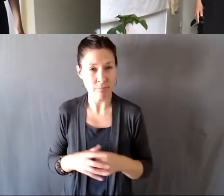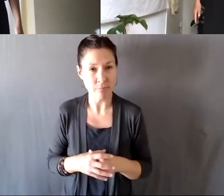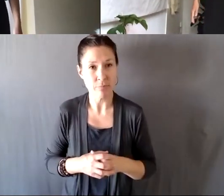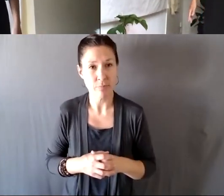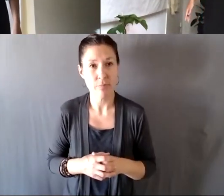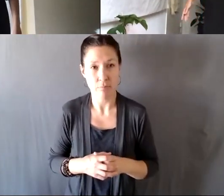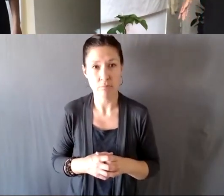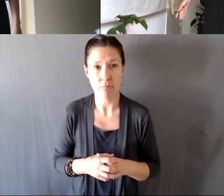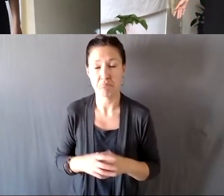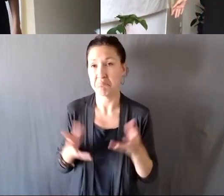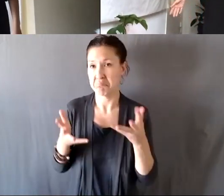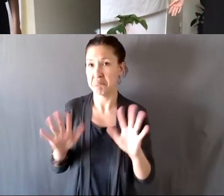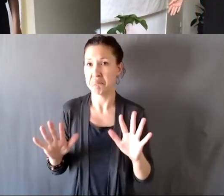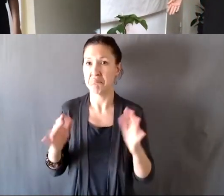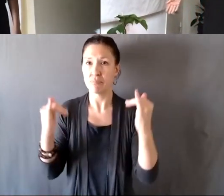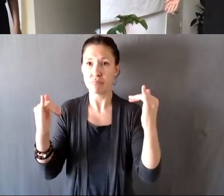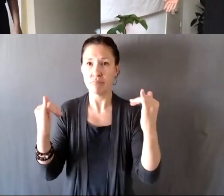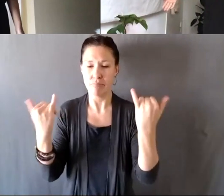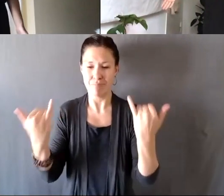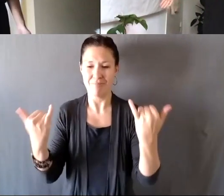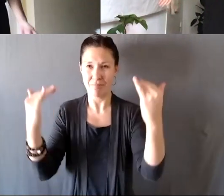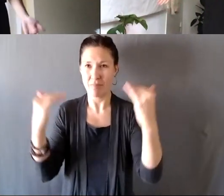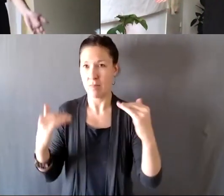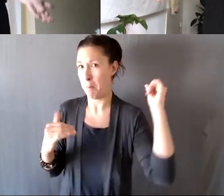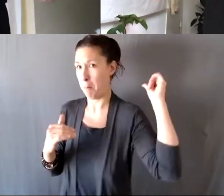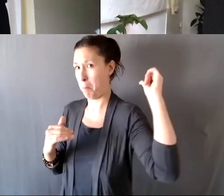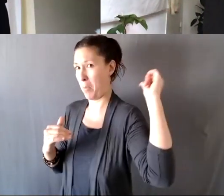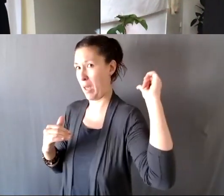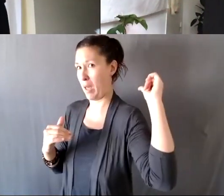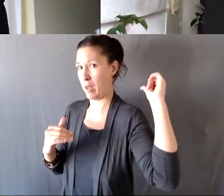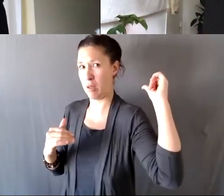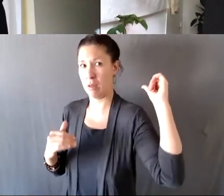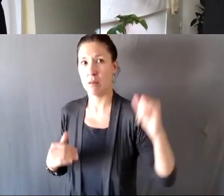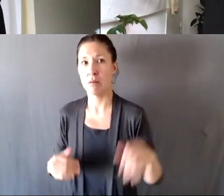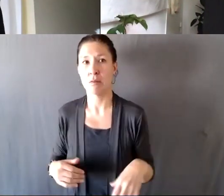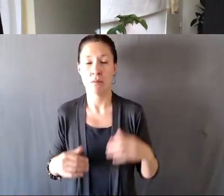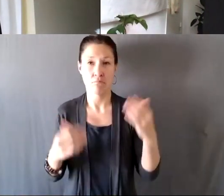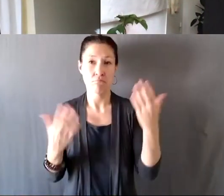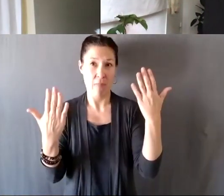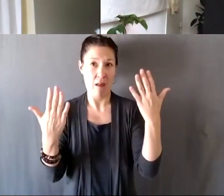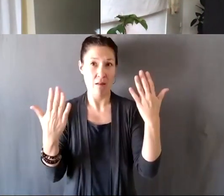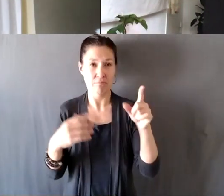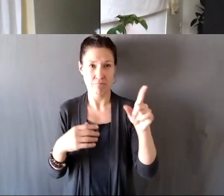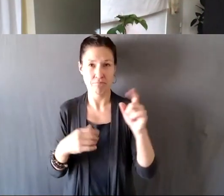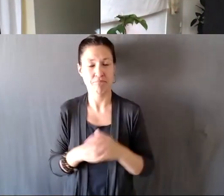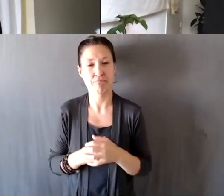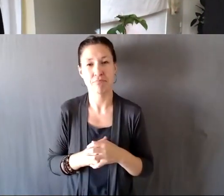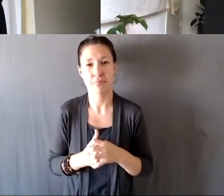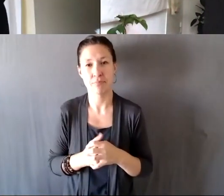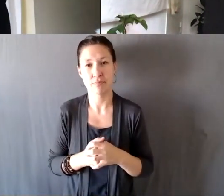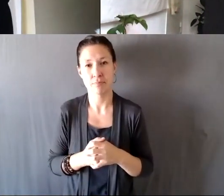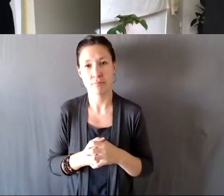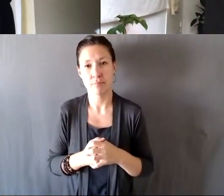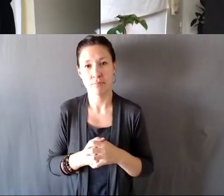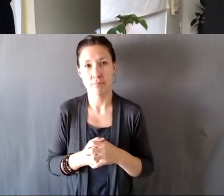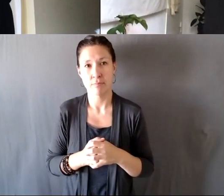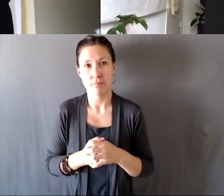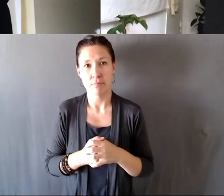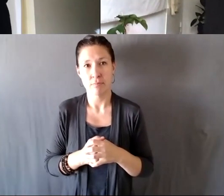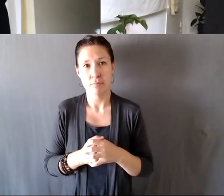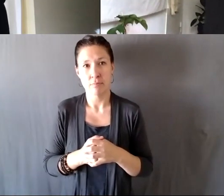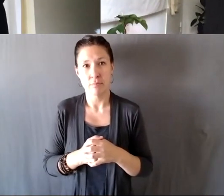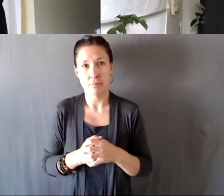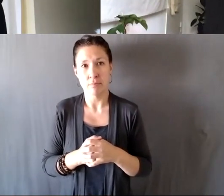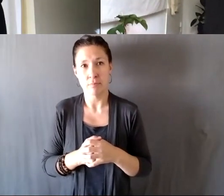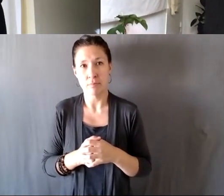Now we will be cleansing the back. So bringing your hands back up and over. You can do a